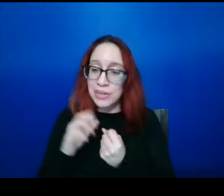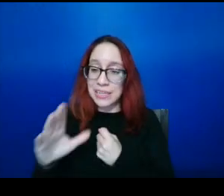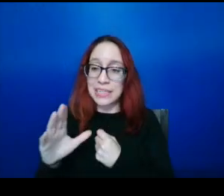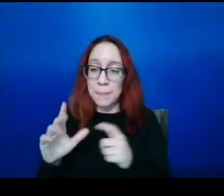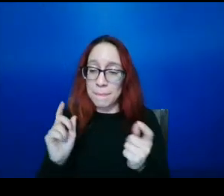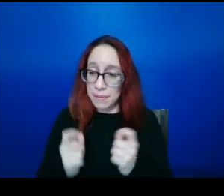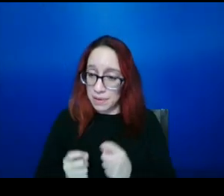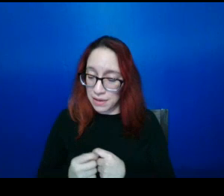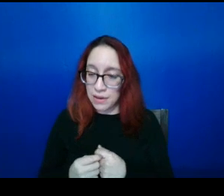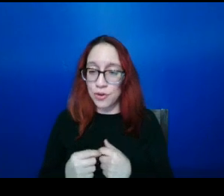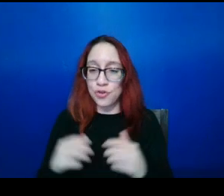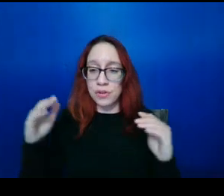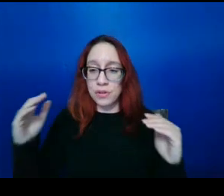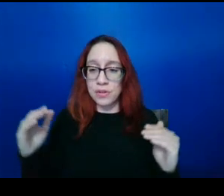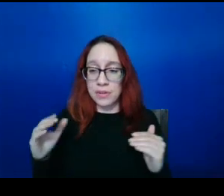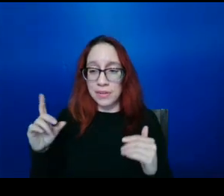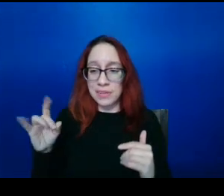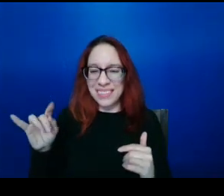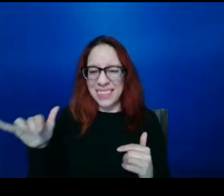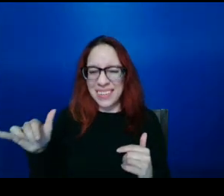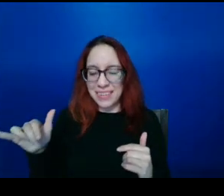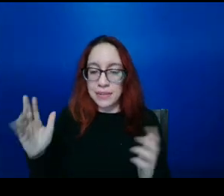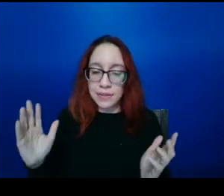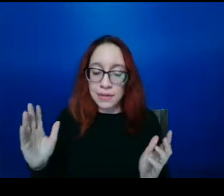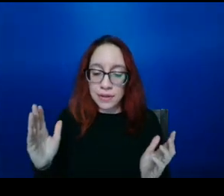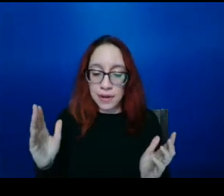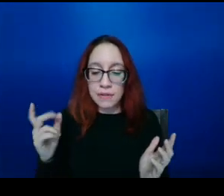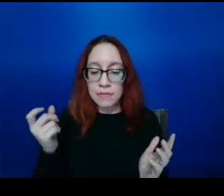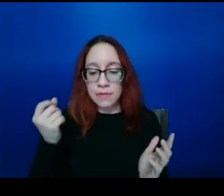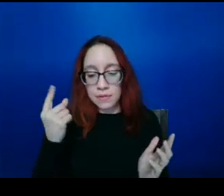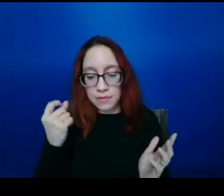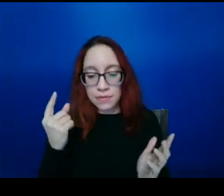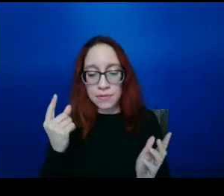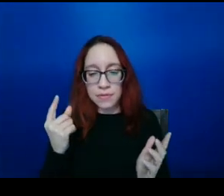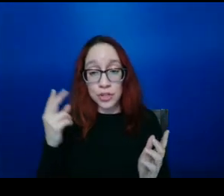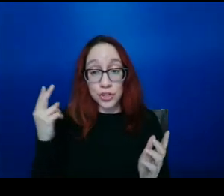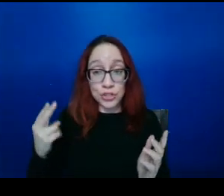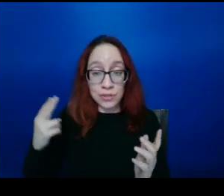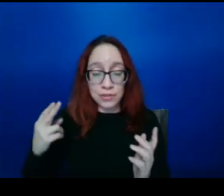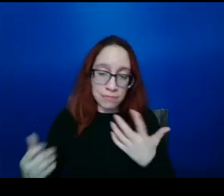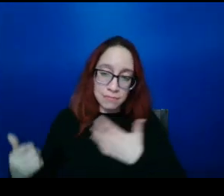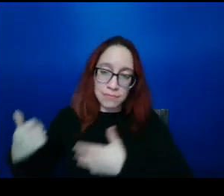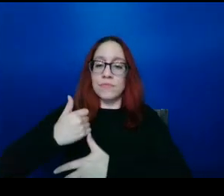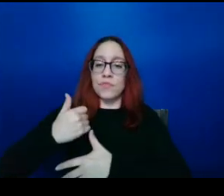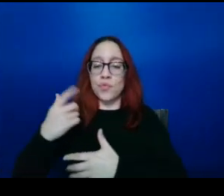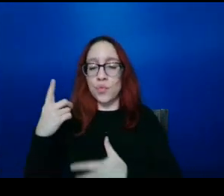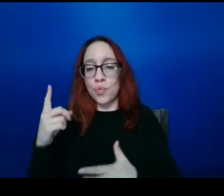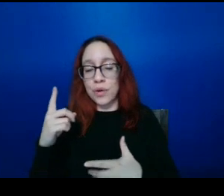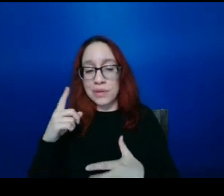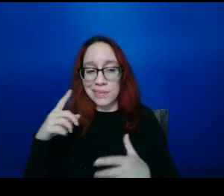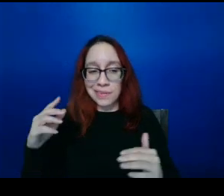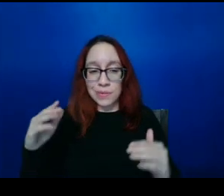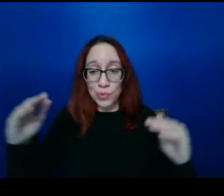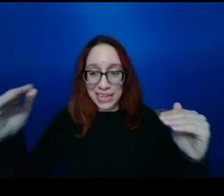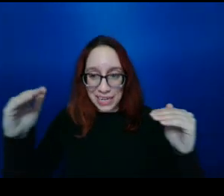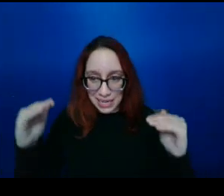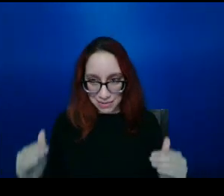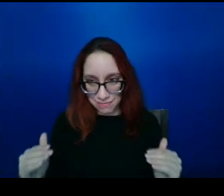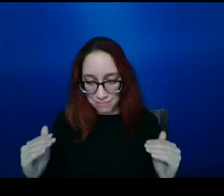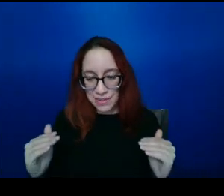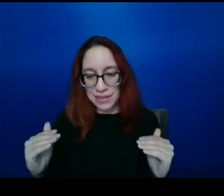amendment to bring the density down a little. While I understand there is historical precedent to bring the height down and